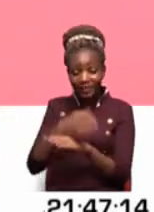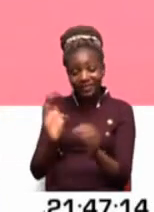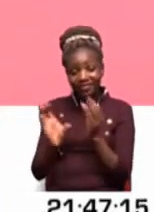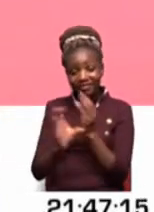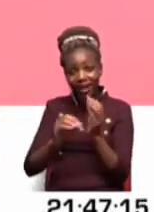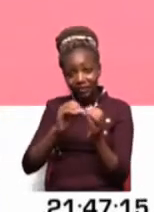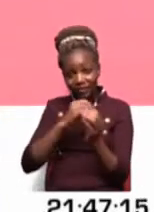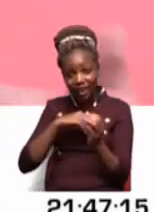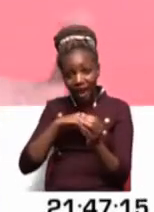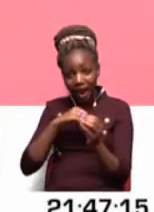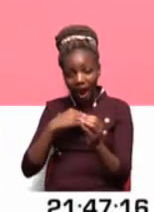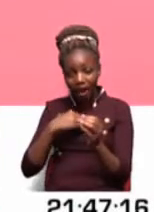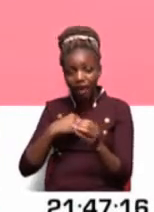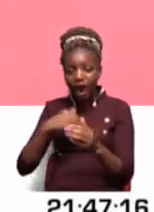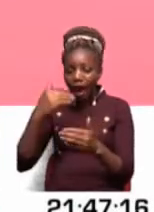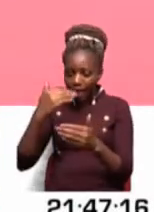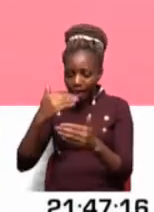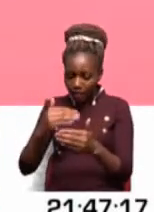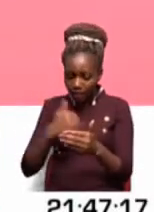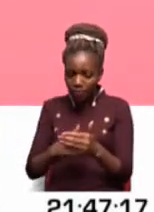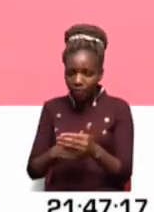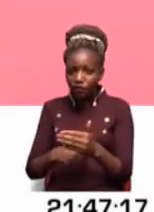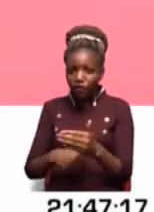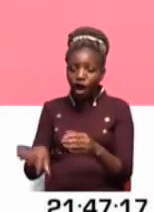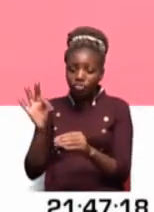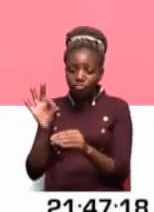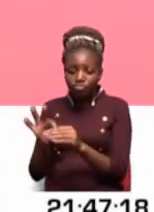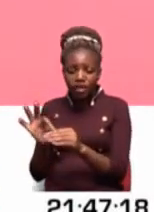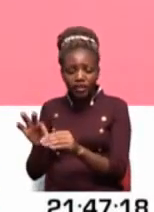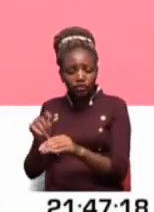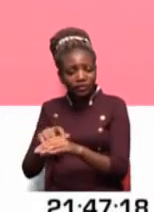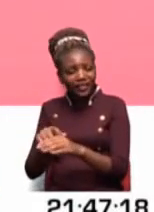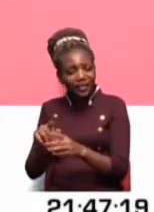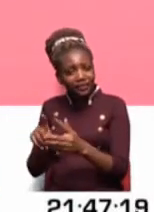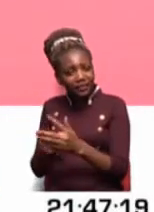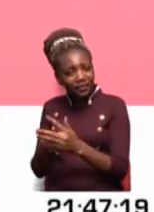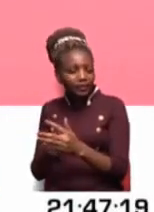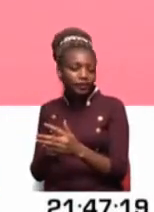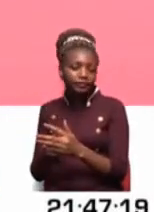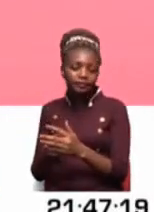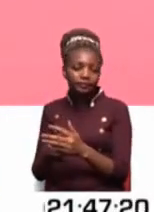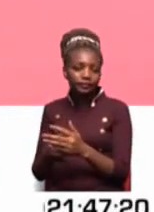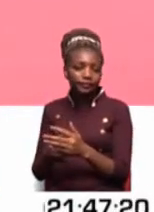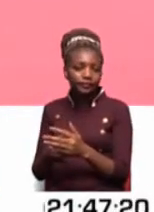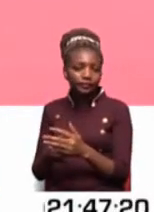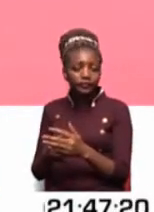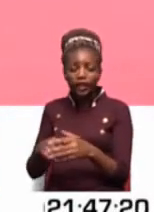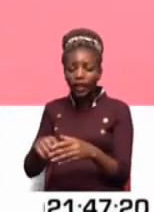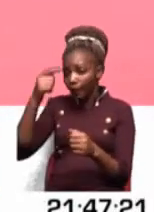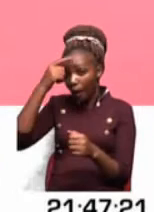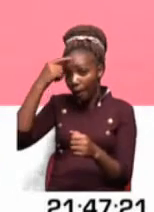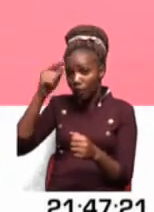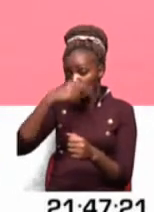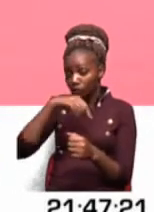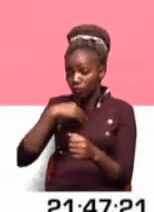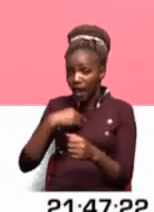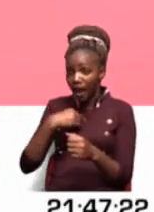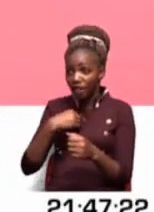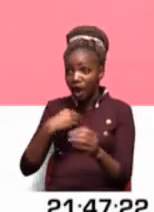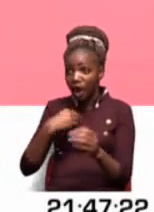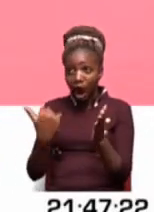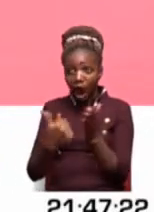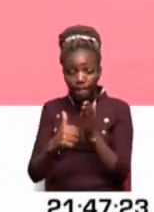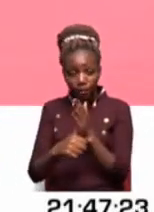before all of this electioneering, as you call it, has happened, because we have a disconnect